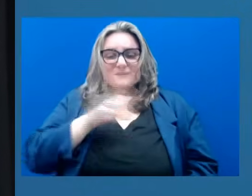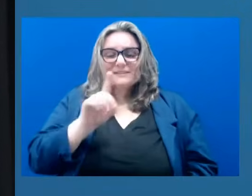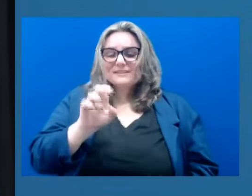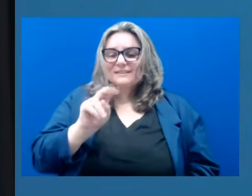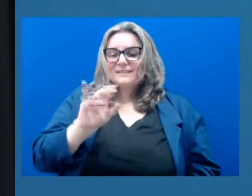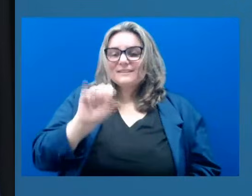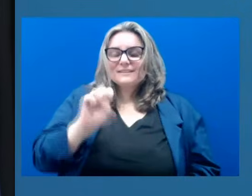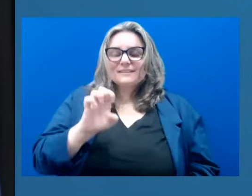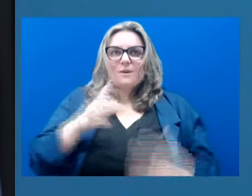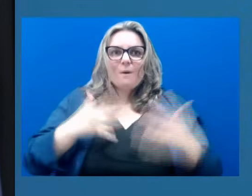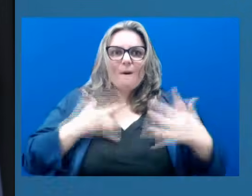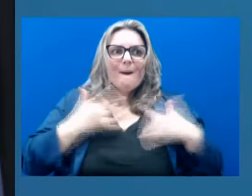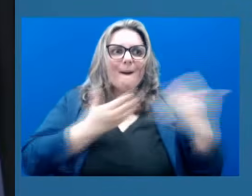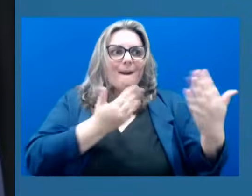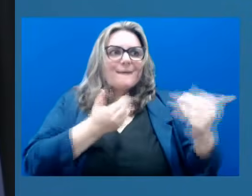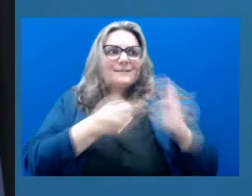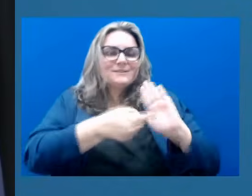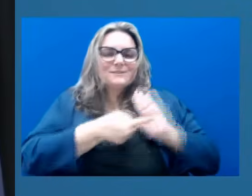and